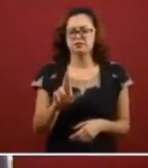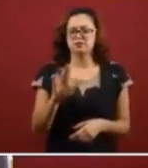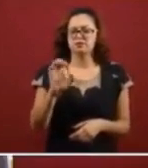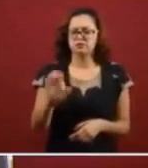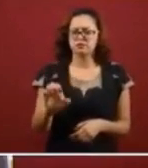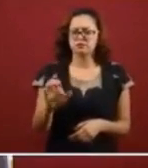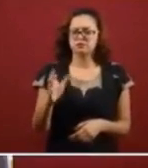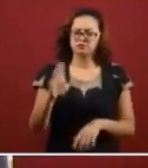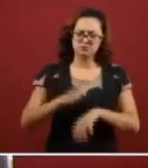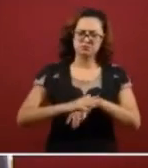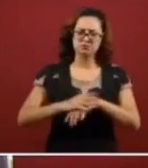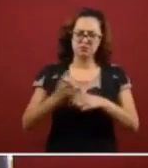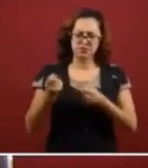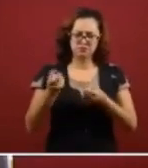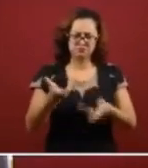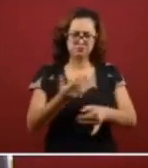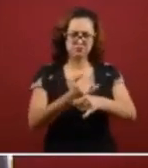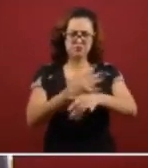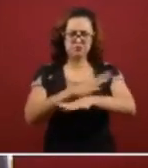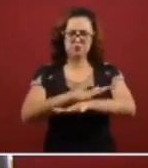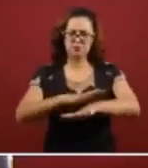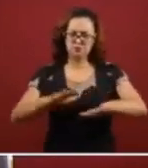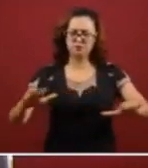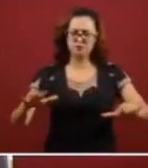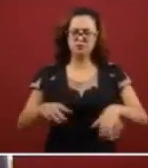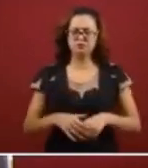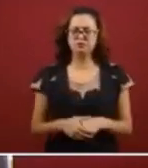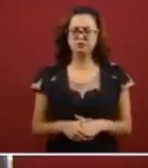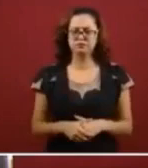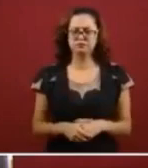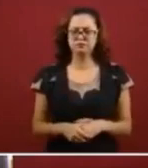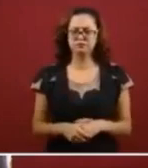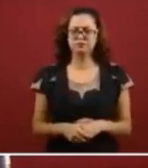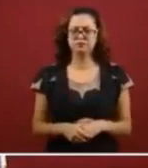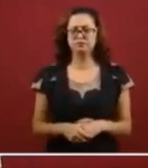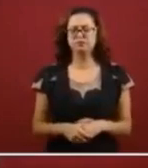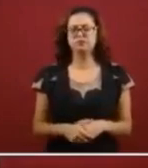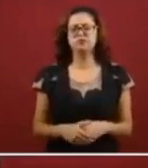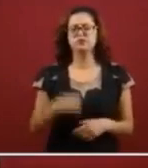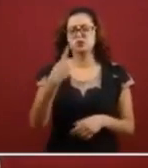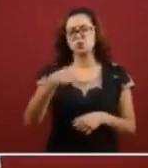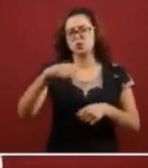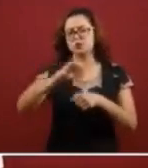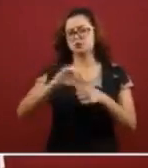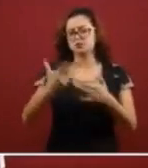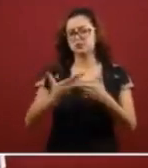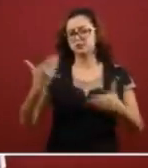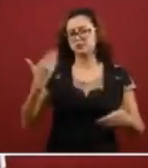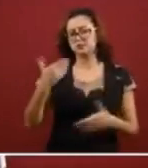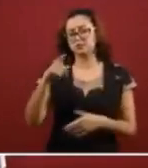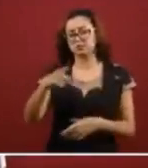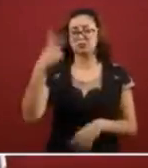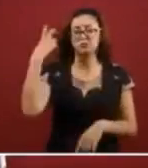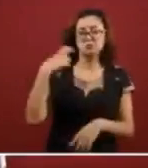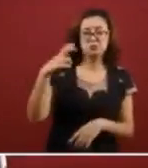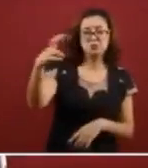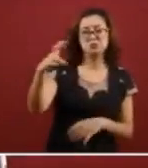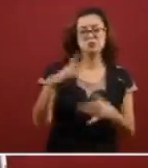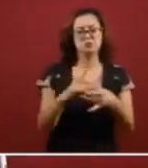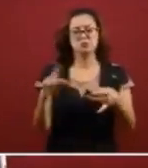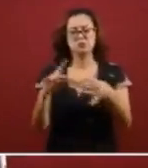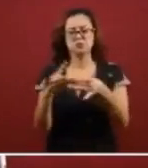the Secretary of Foreign Relations informed me regarding what is happening. And last week you talked